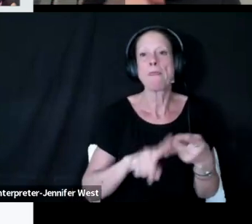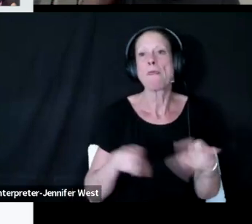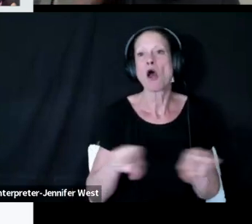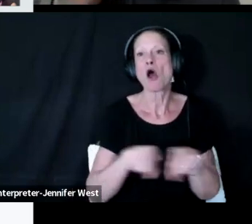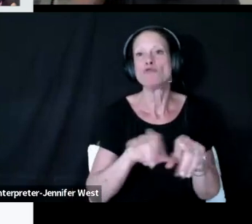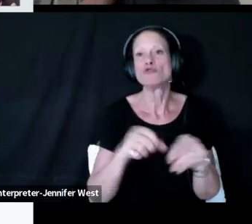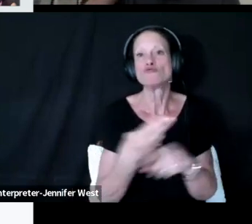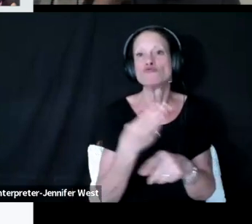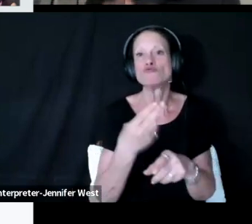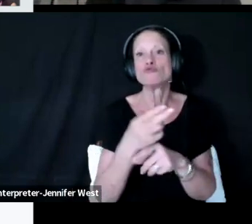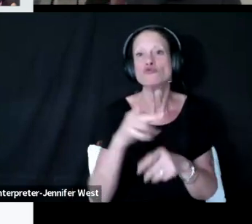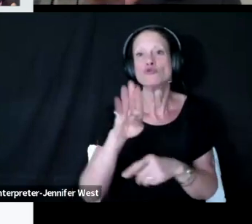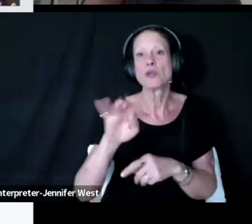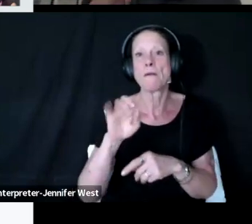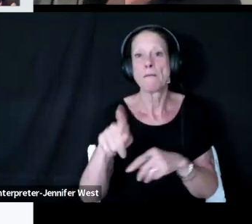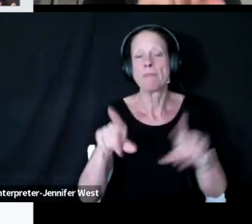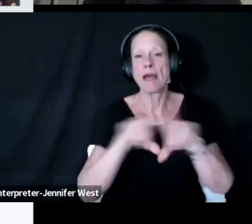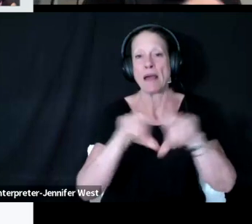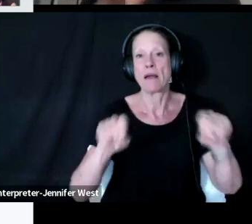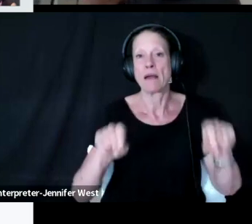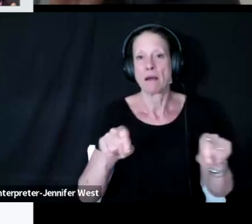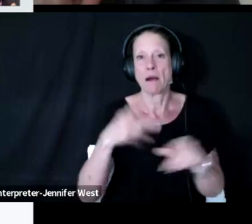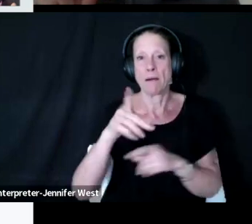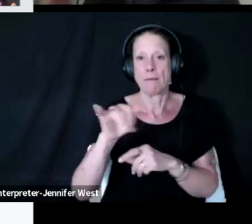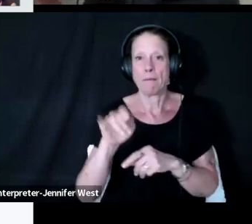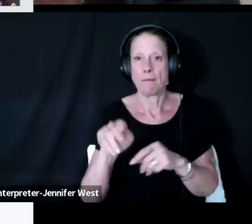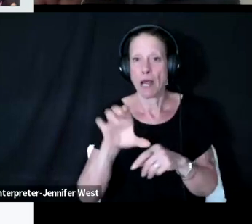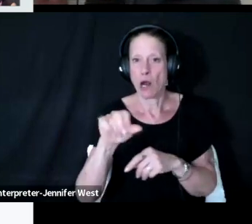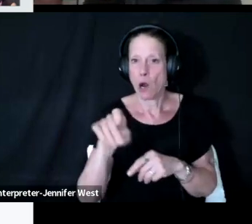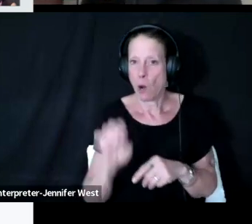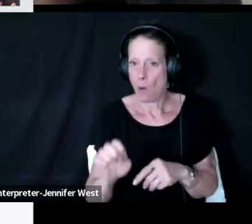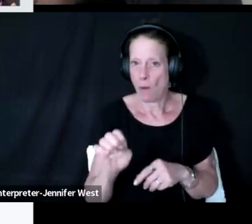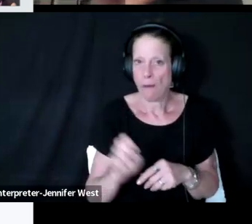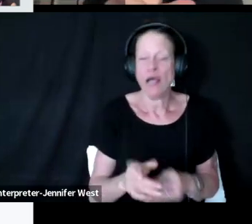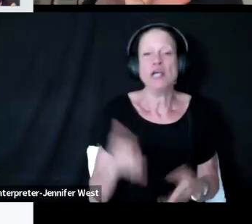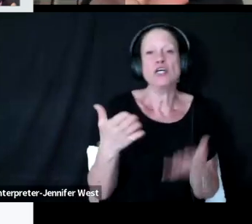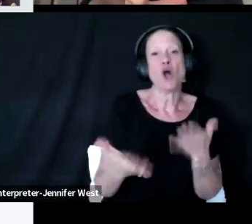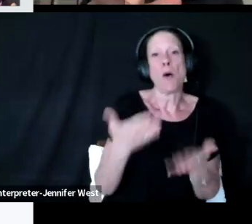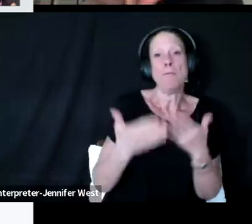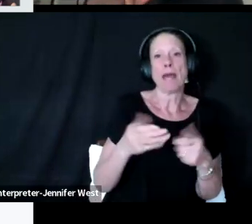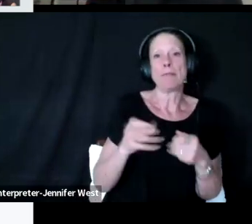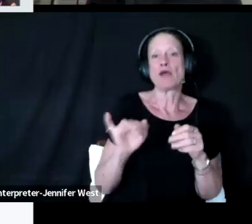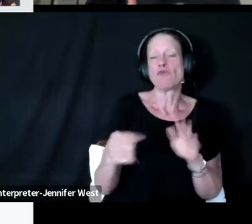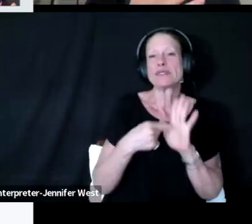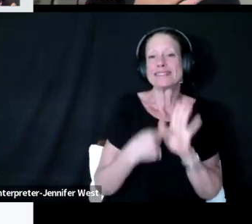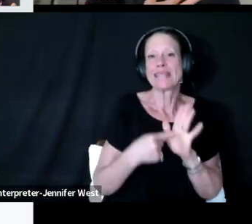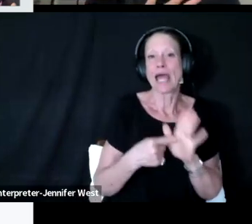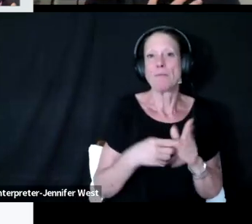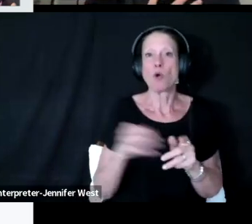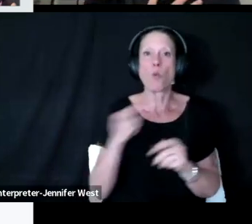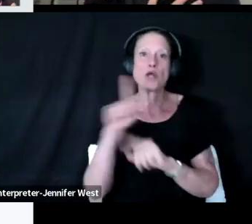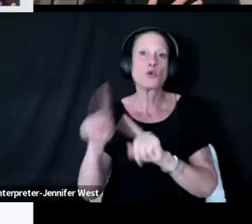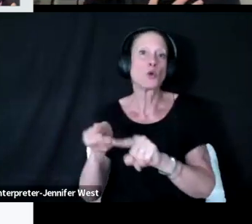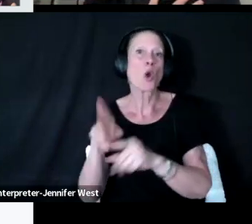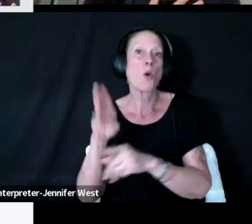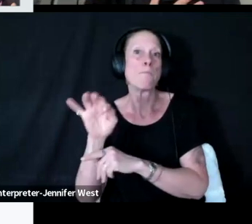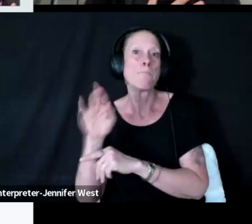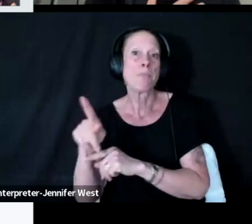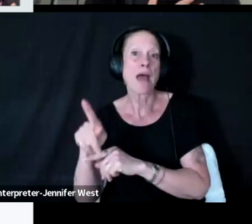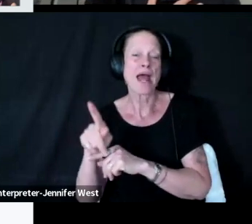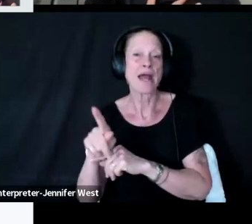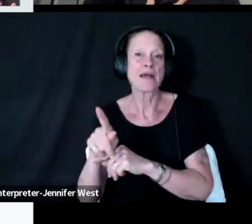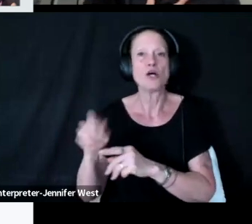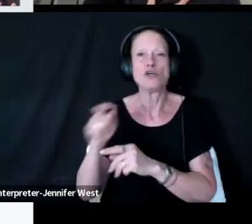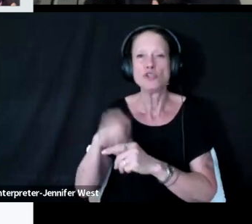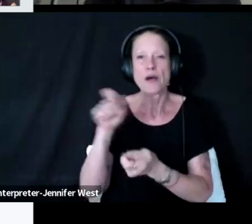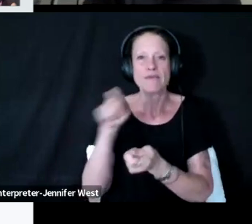card, you'll be able to decide, is there some information you want to put under PIN code, which means you'll create a PIN code for